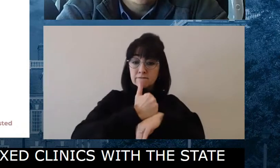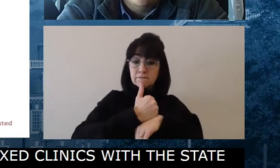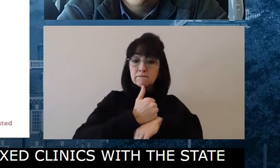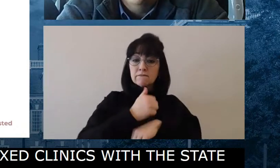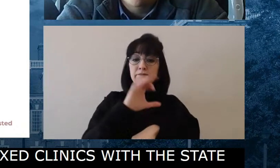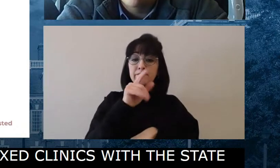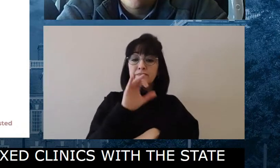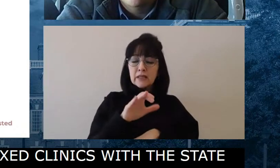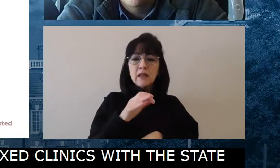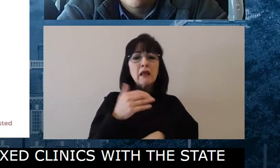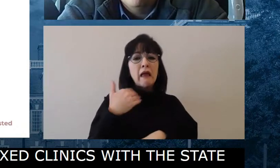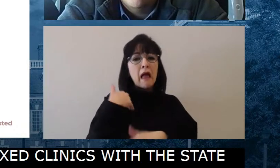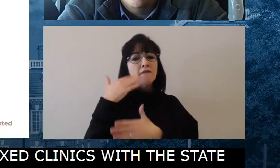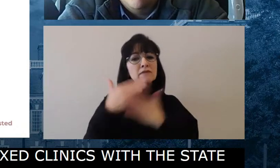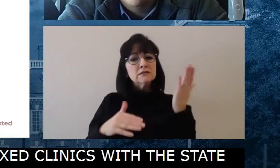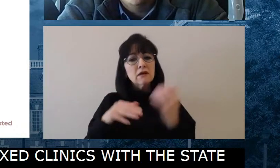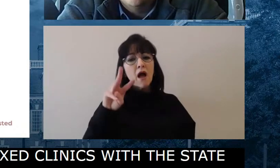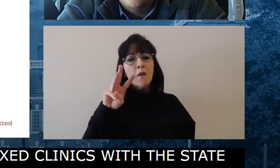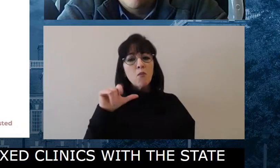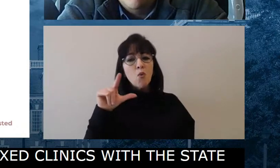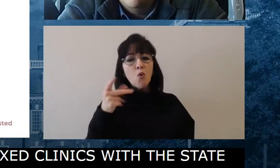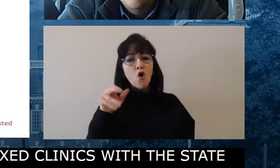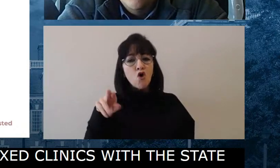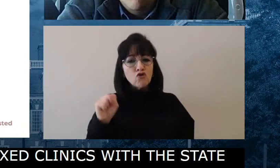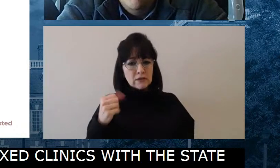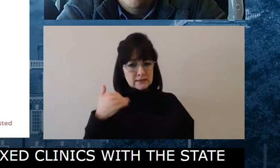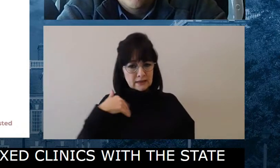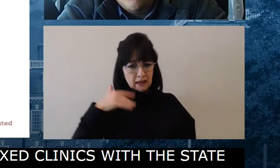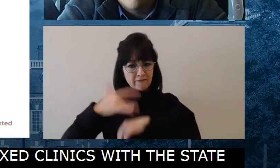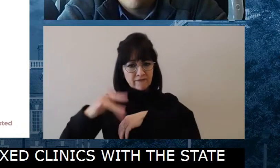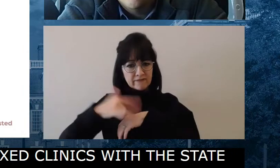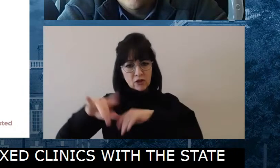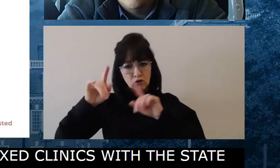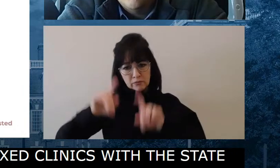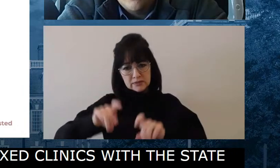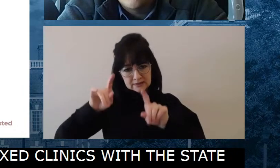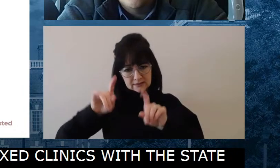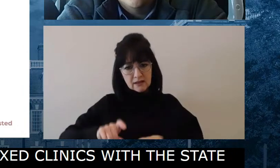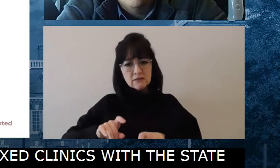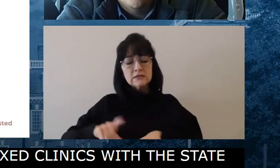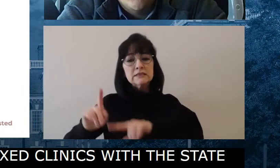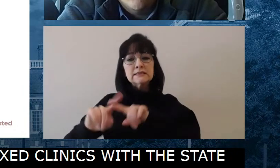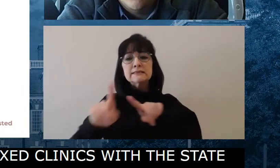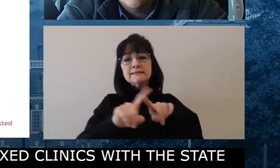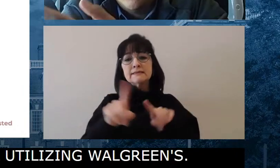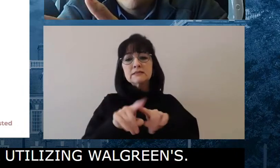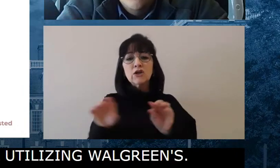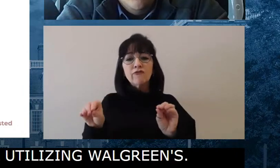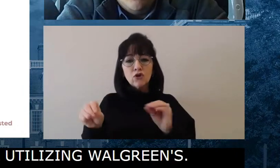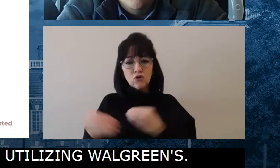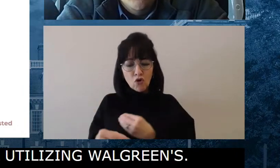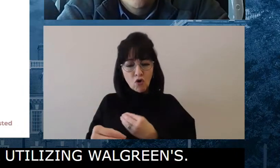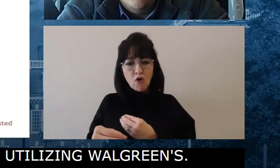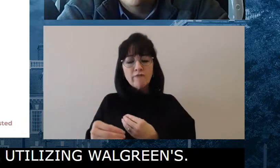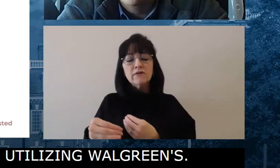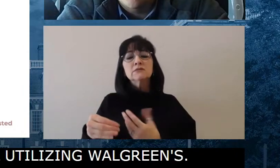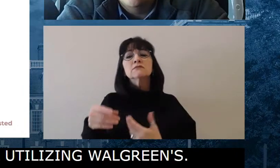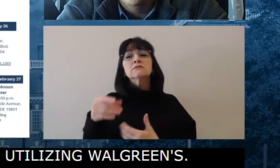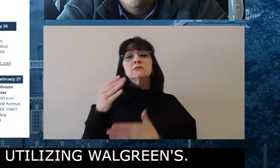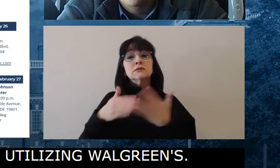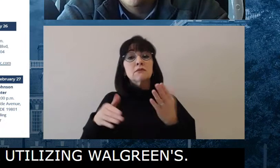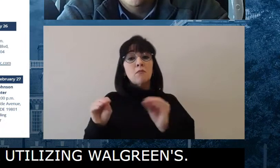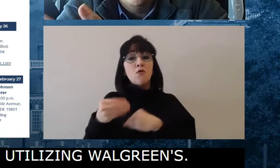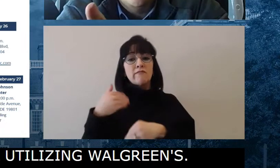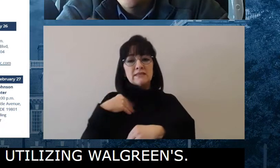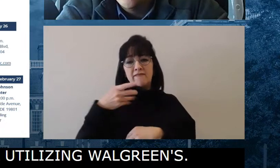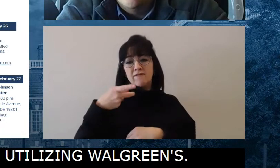And that's on top of a lot of other medical offices that now have the ability to offer antigen or PCR testing. Next few slides